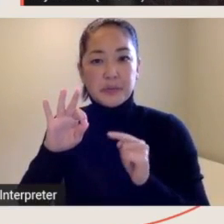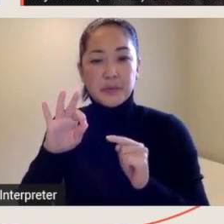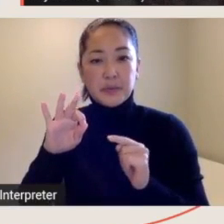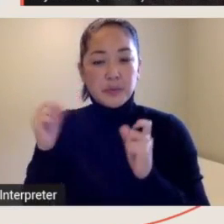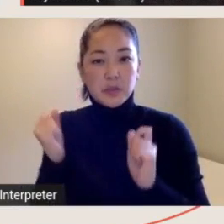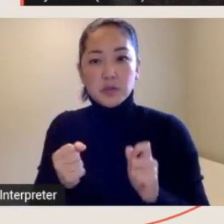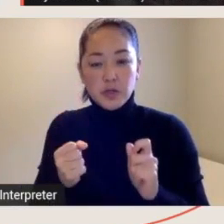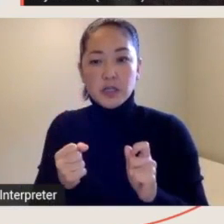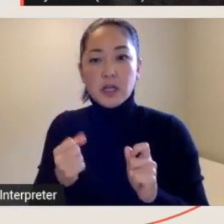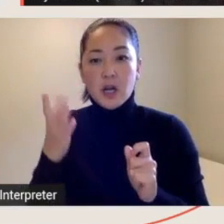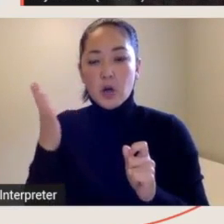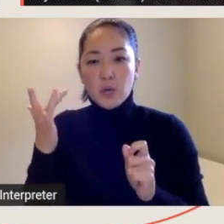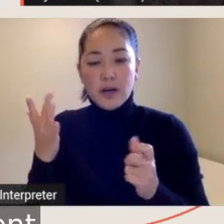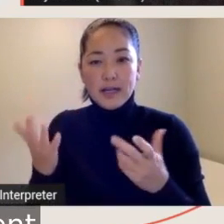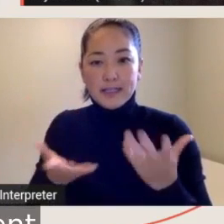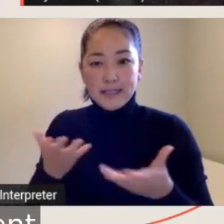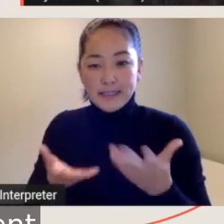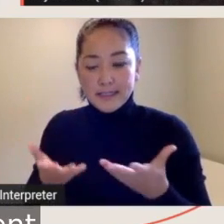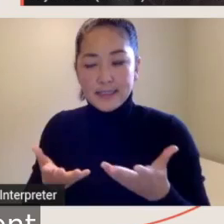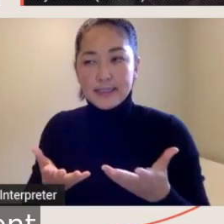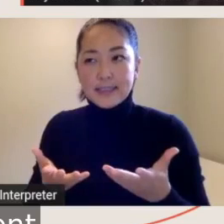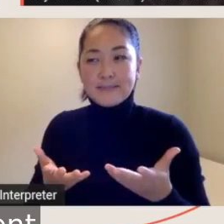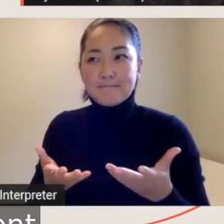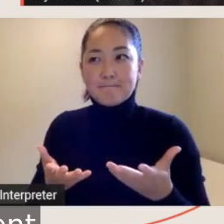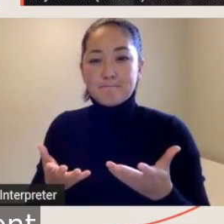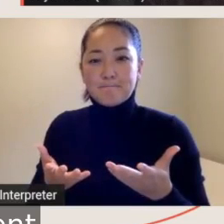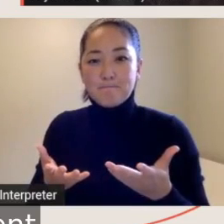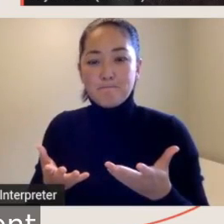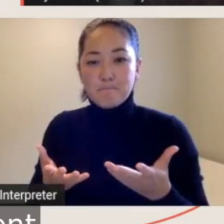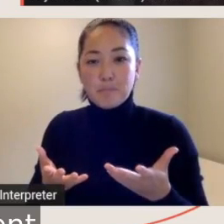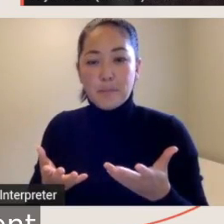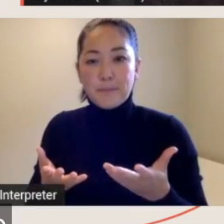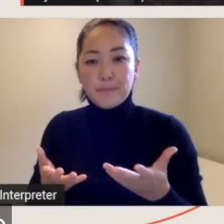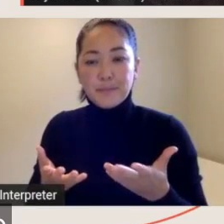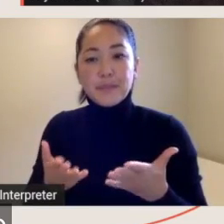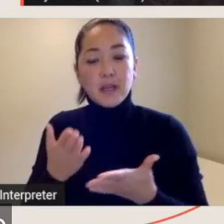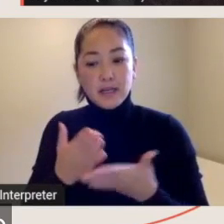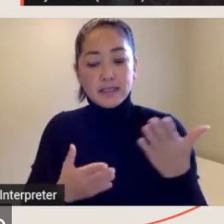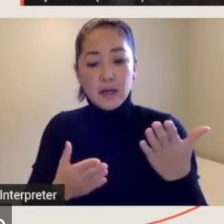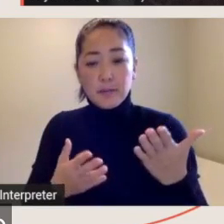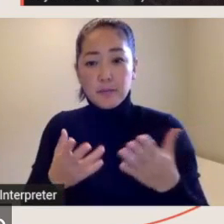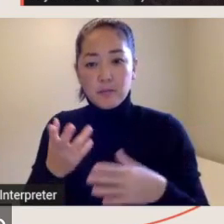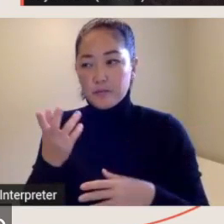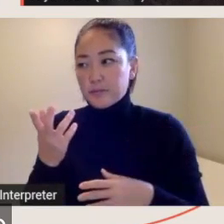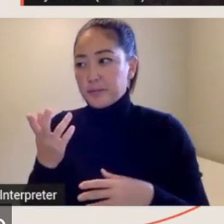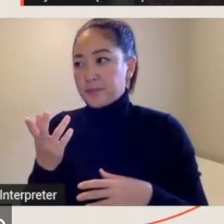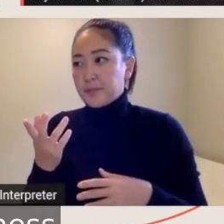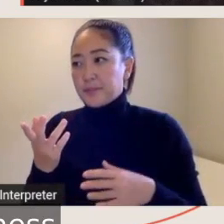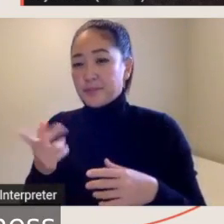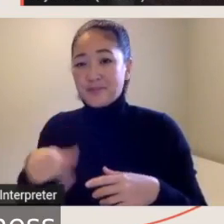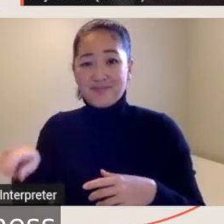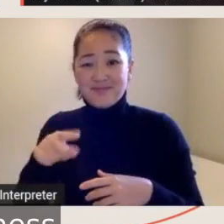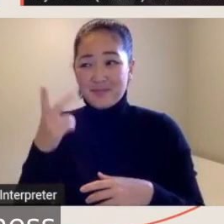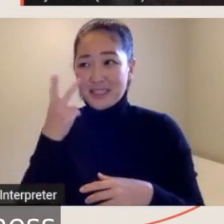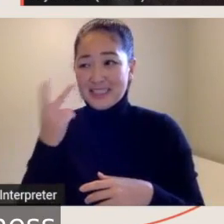out against many in the settlement, because the disillusionment that they faced put them, at least some of them that we saw, in